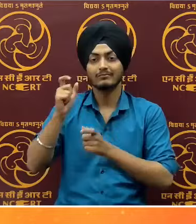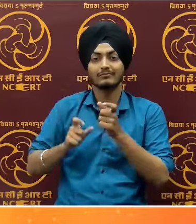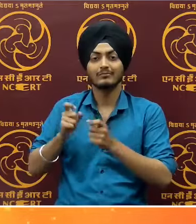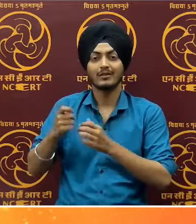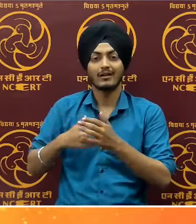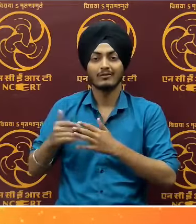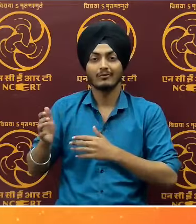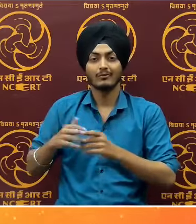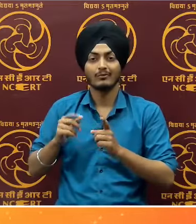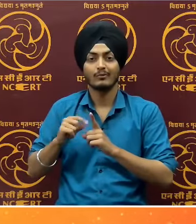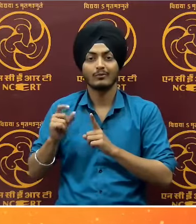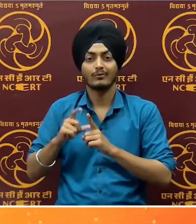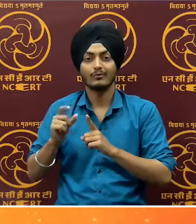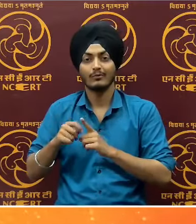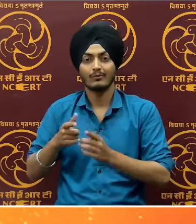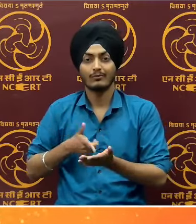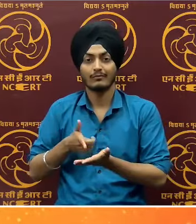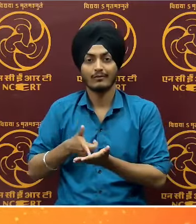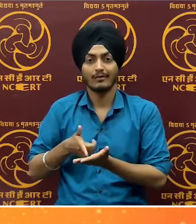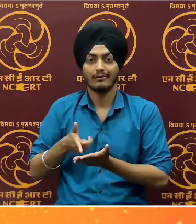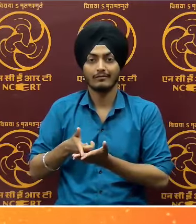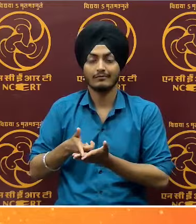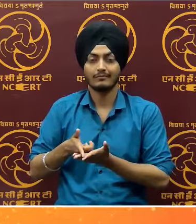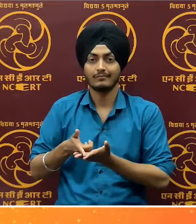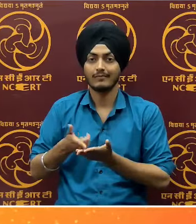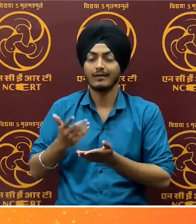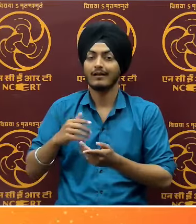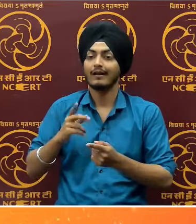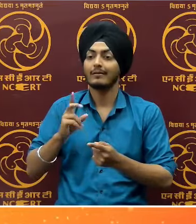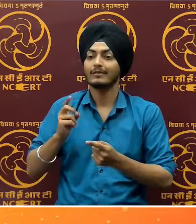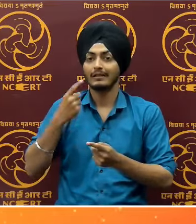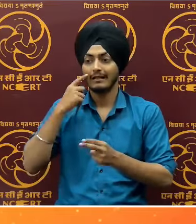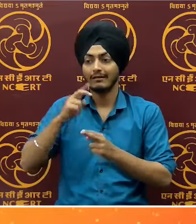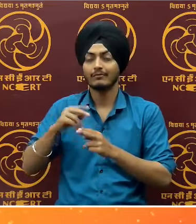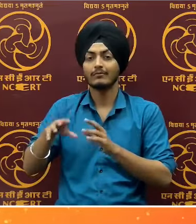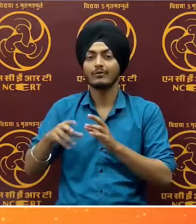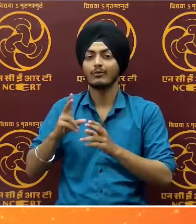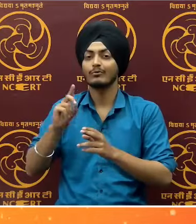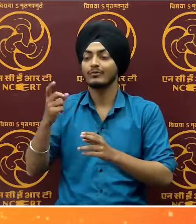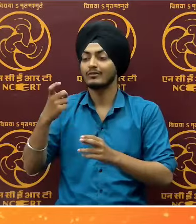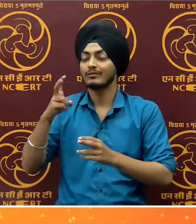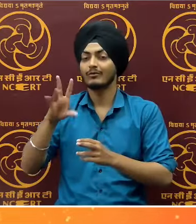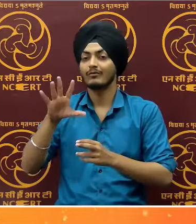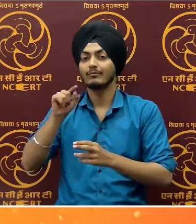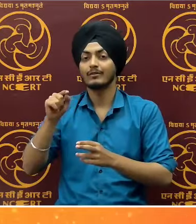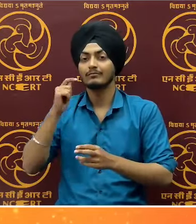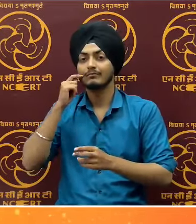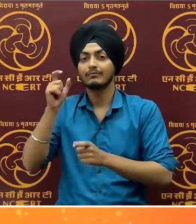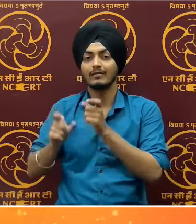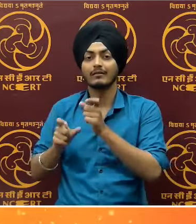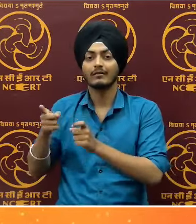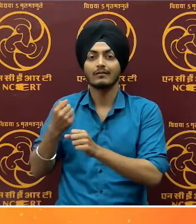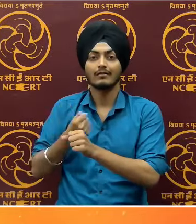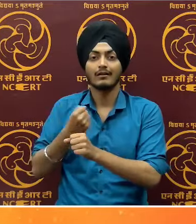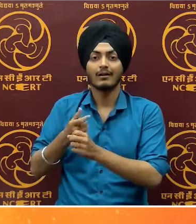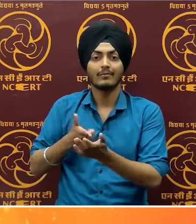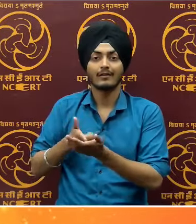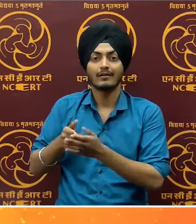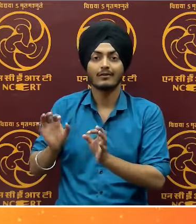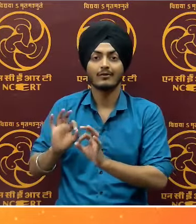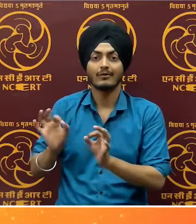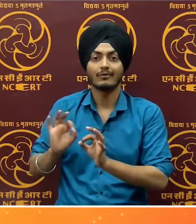there, but there has to be some non-farming activities. So, what role does those non-farming activities play